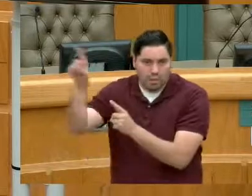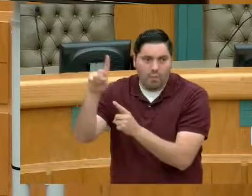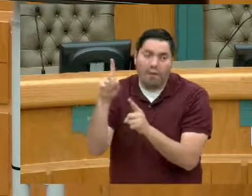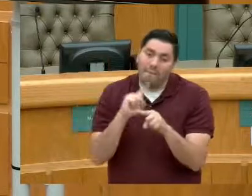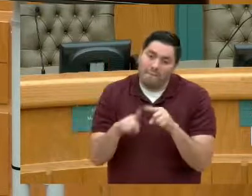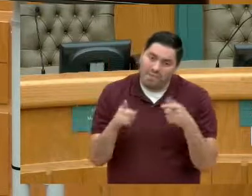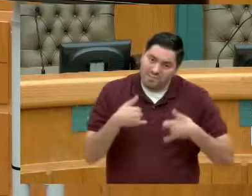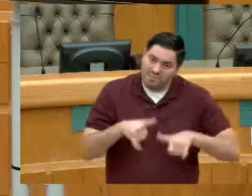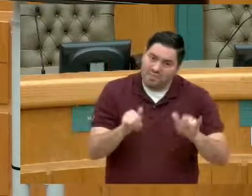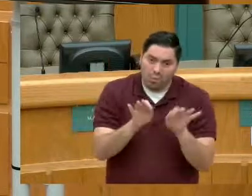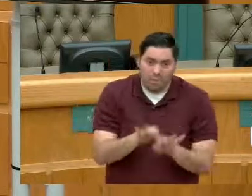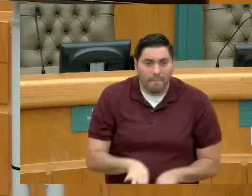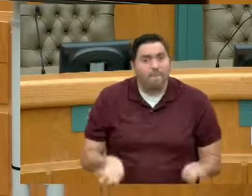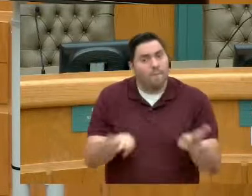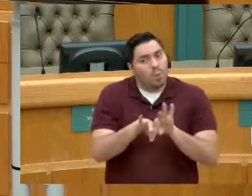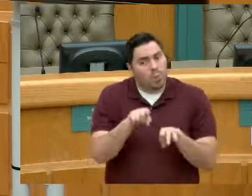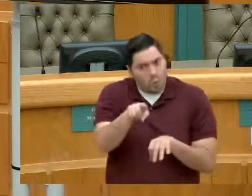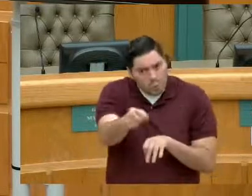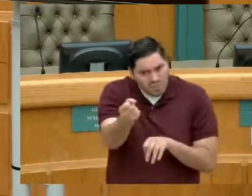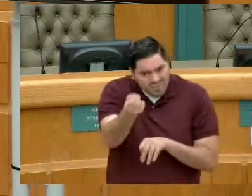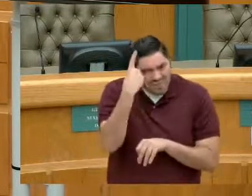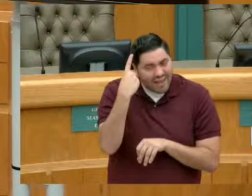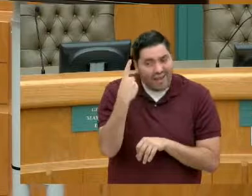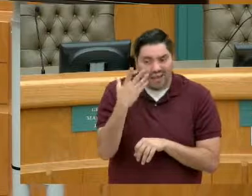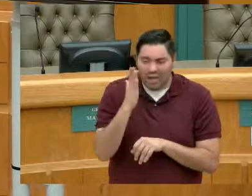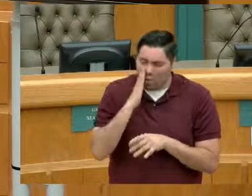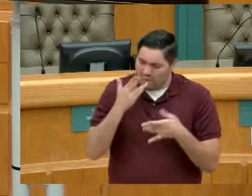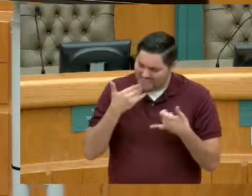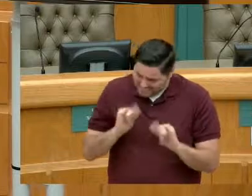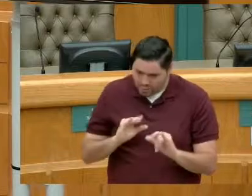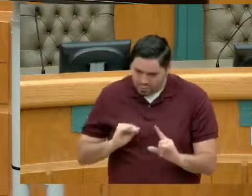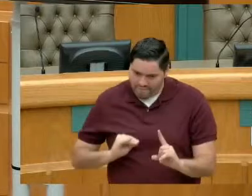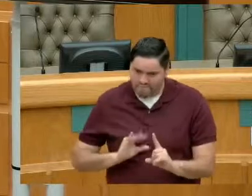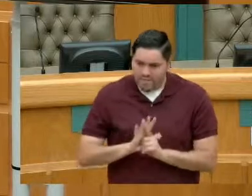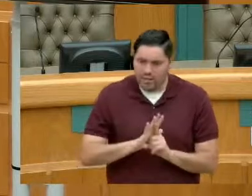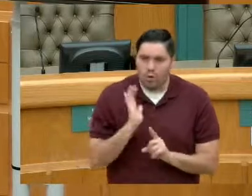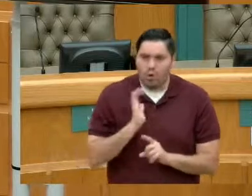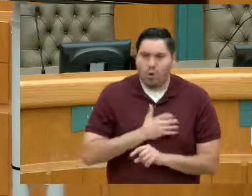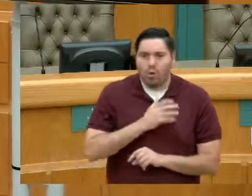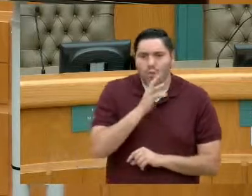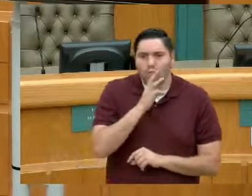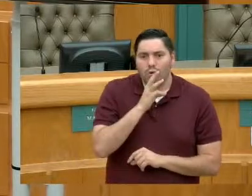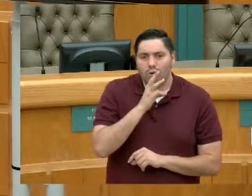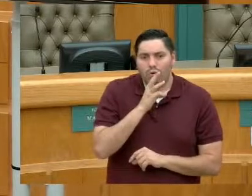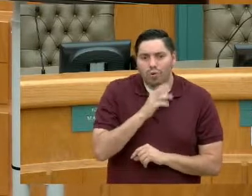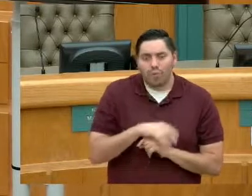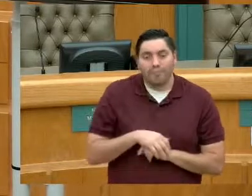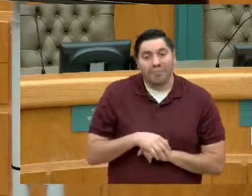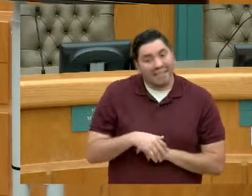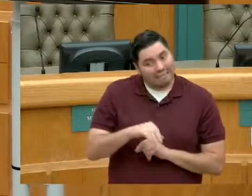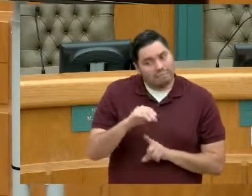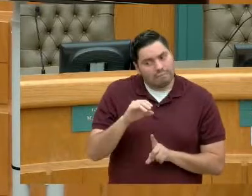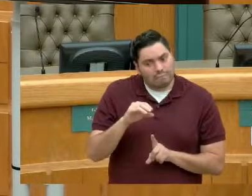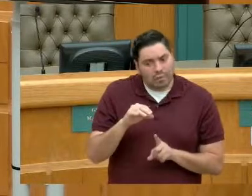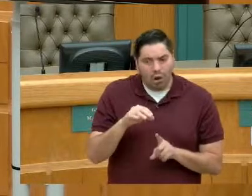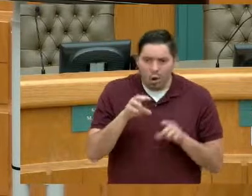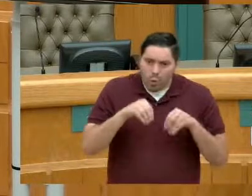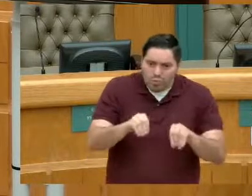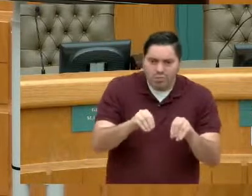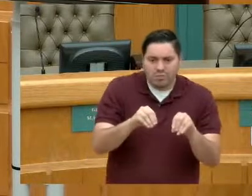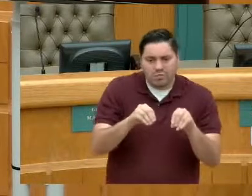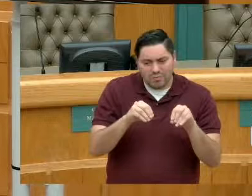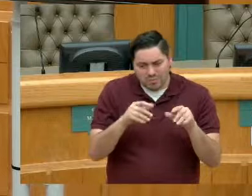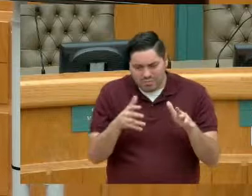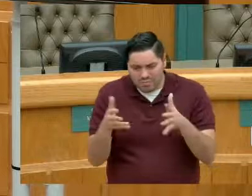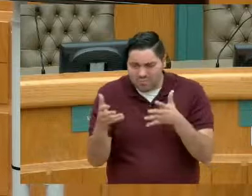really important that you understand it's going to have some effect in our water. And that's why I think this is a really important tool.